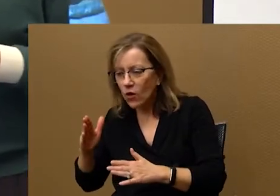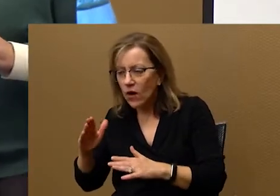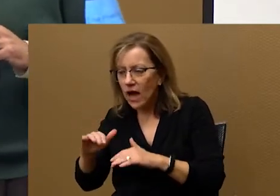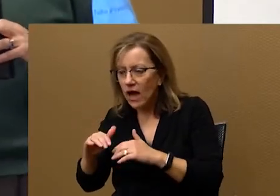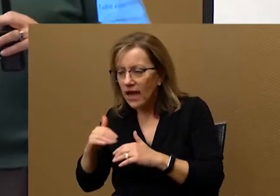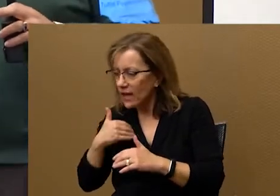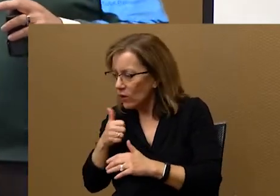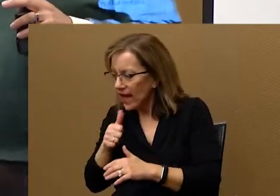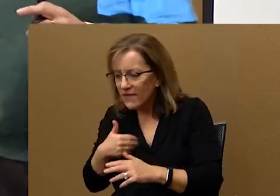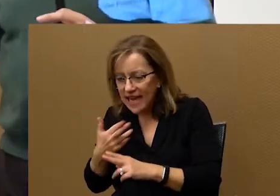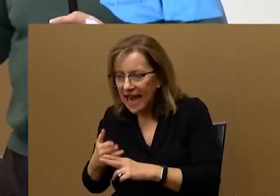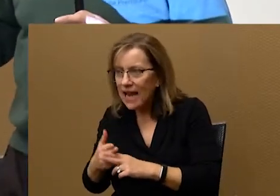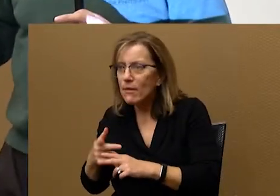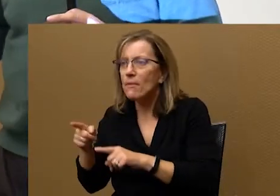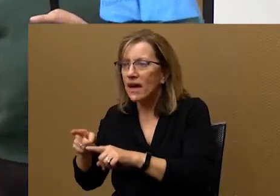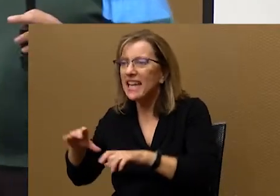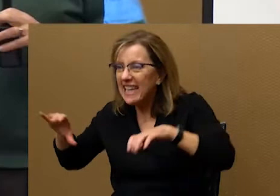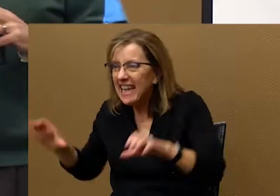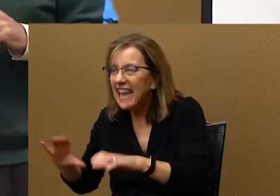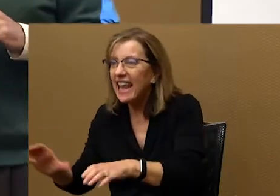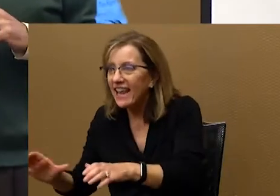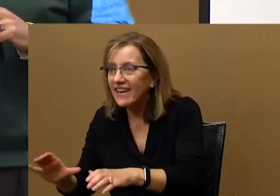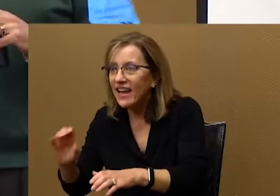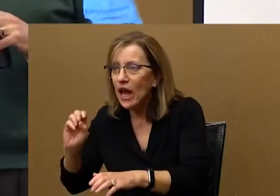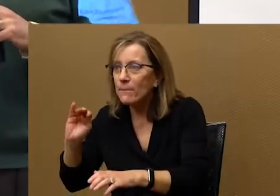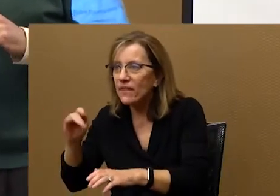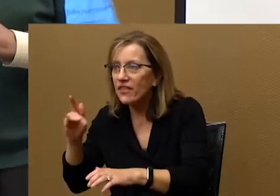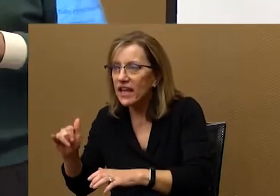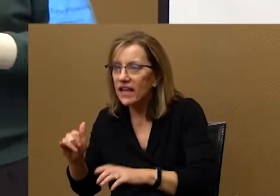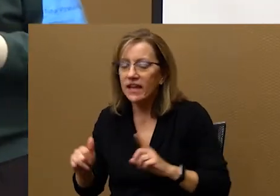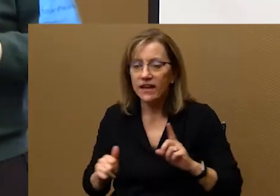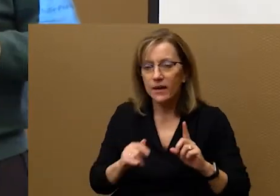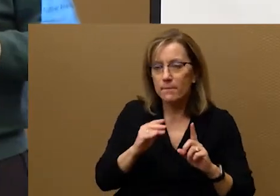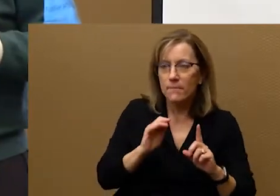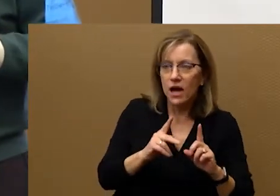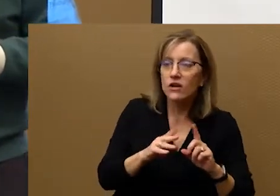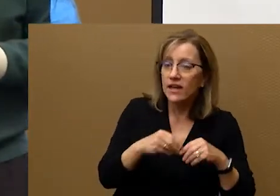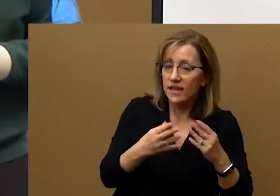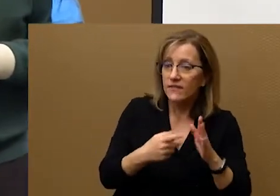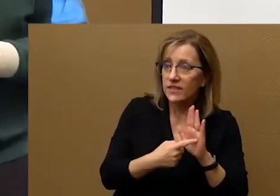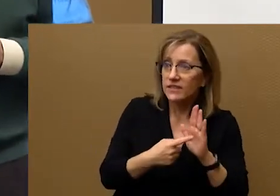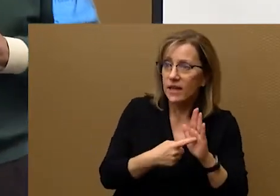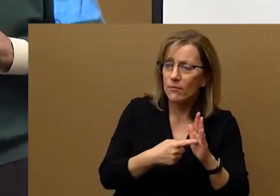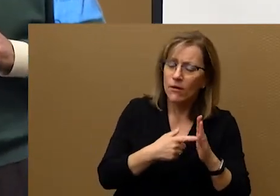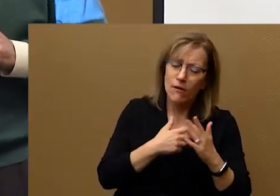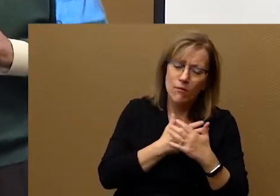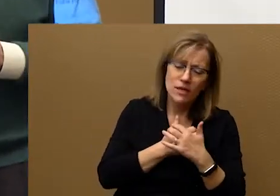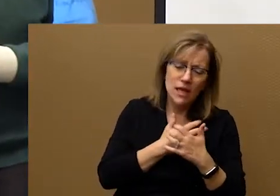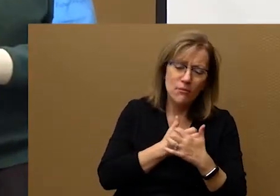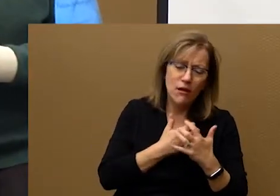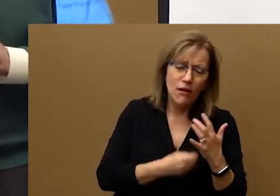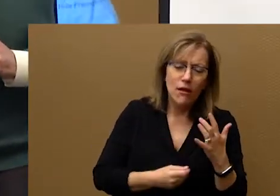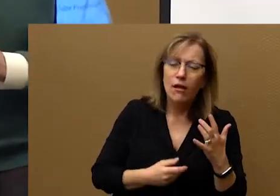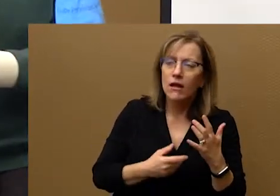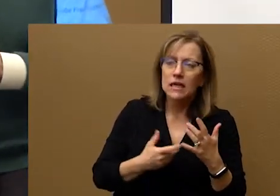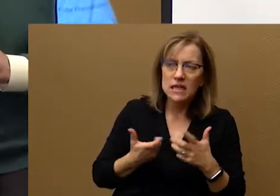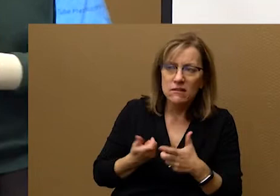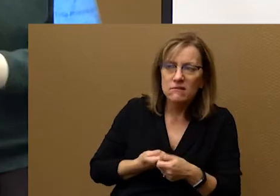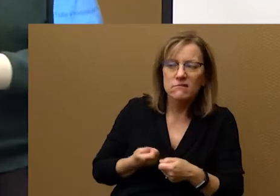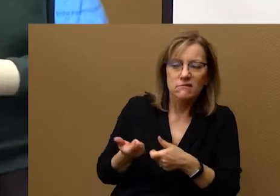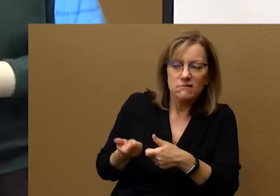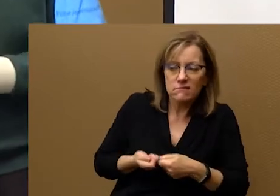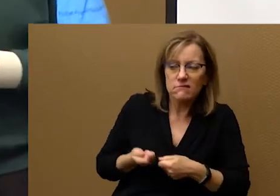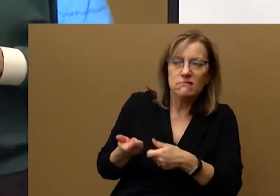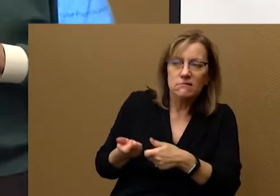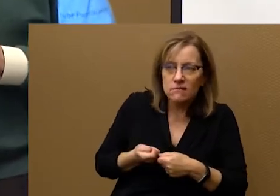So the Mark is giving an example, but he's pulling for,